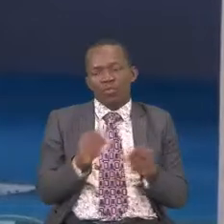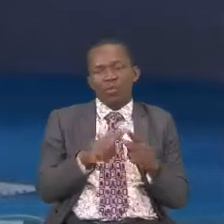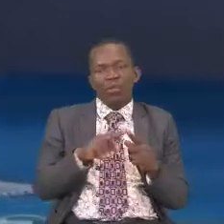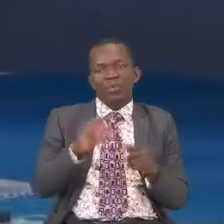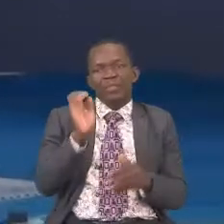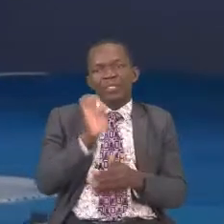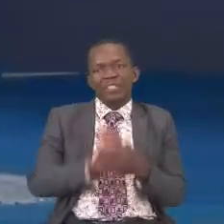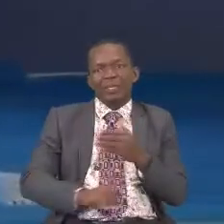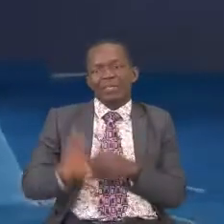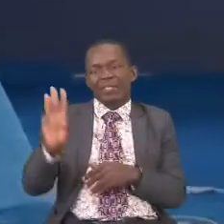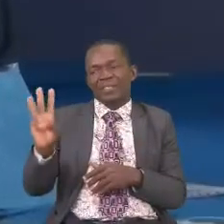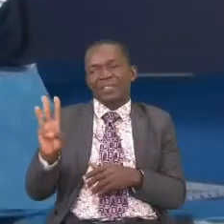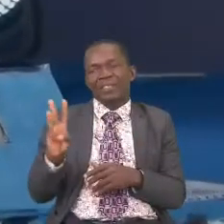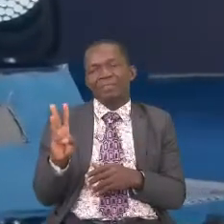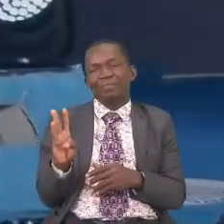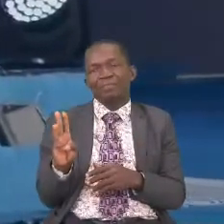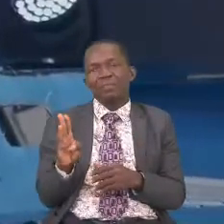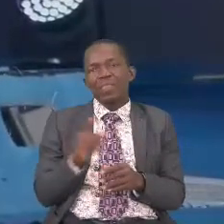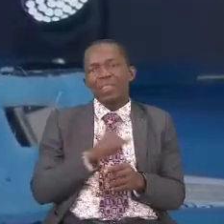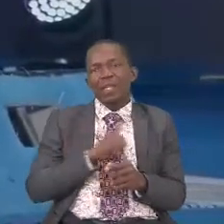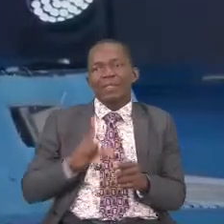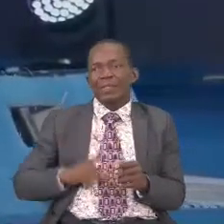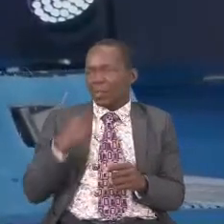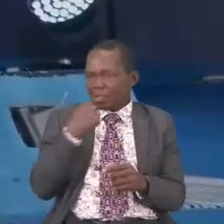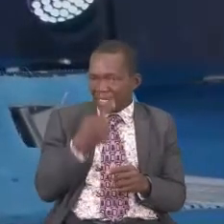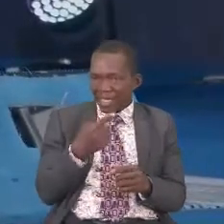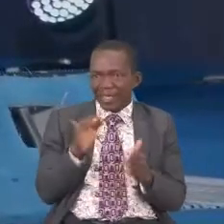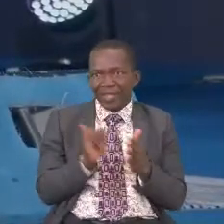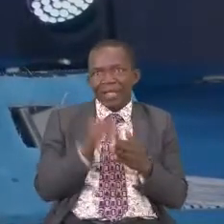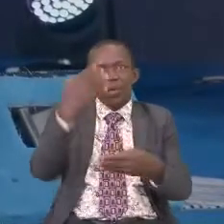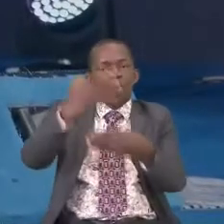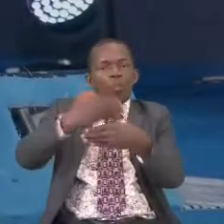The Lord said, those are the walls of Jericho, and you will go